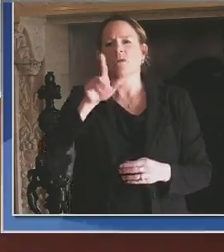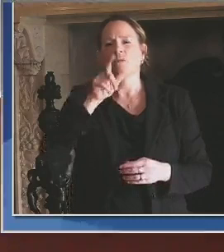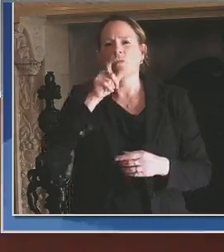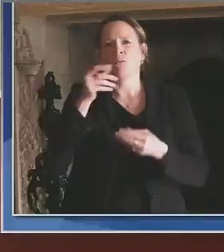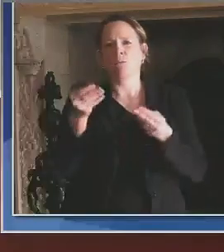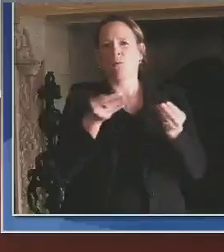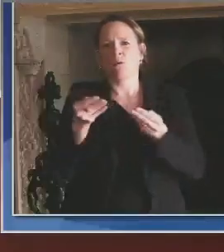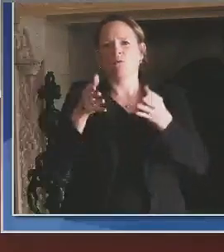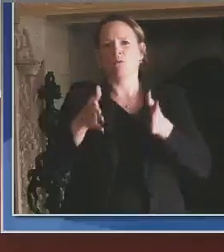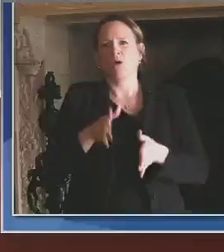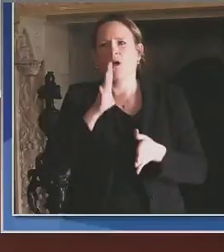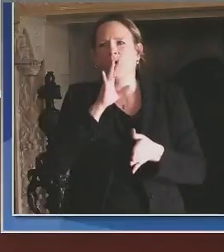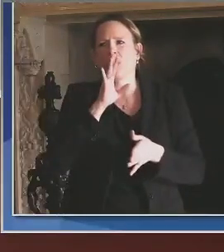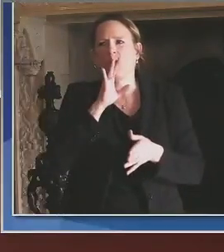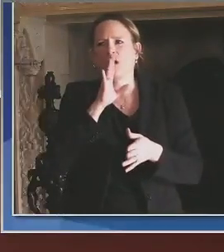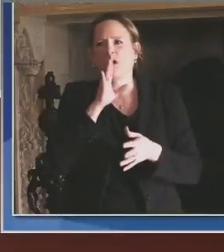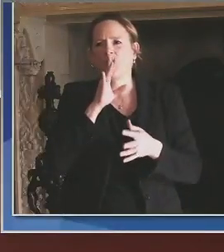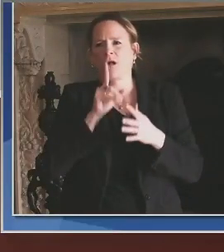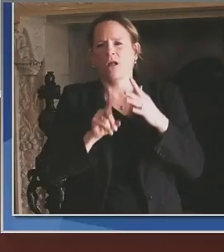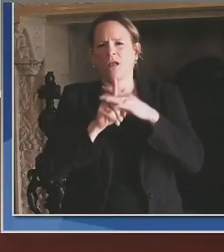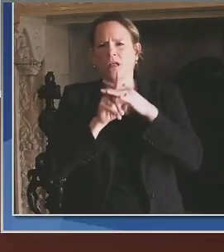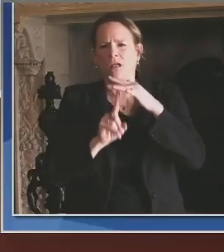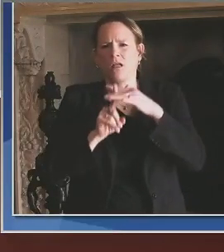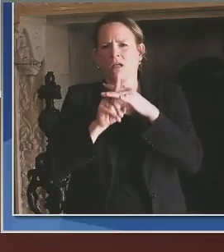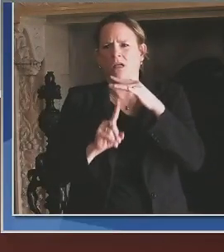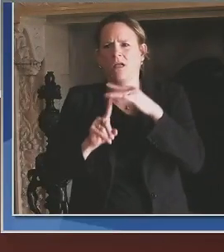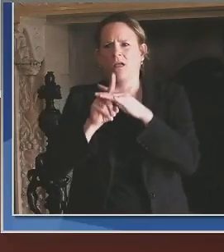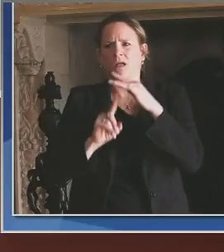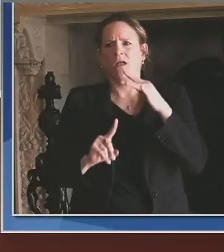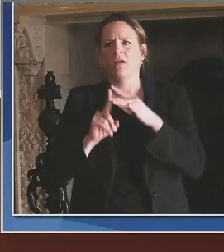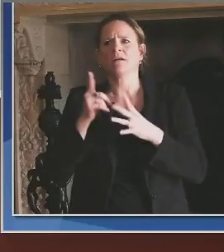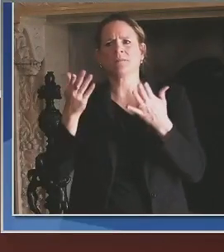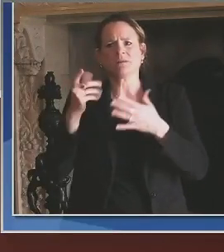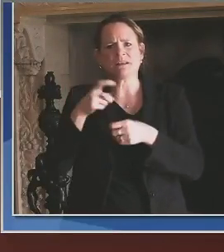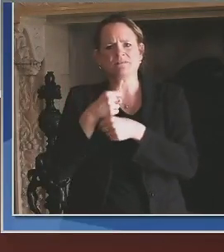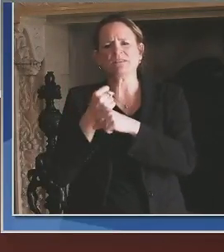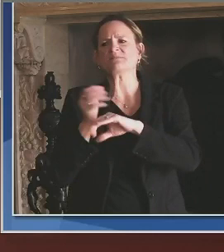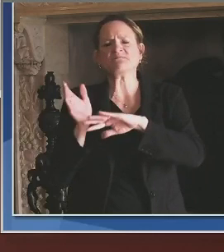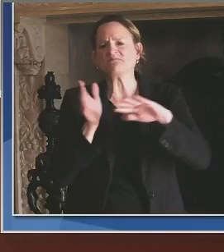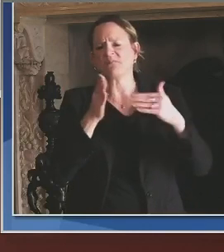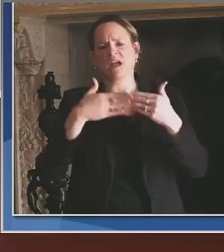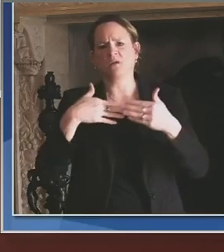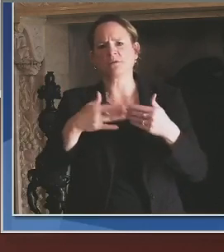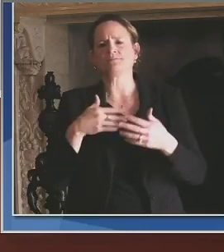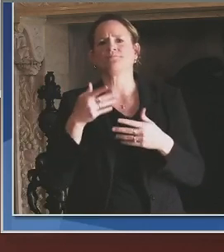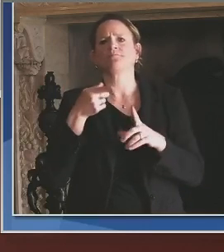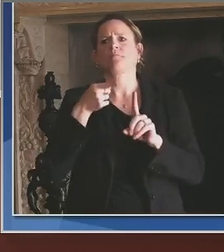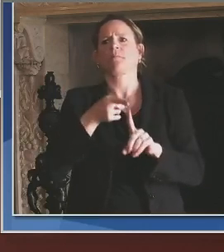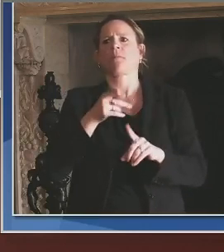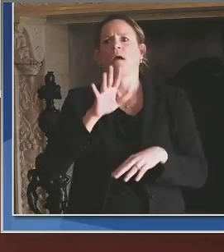something you can do anything about, but I wanted to alert you of that. My question is probably primarily for Dr.